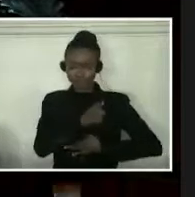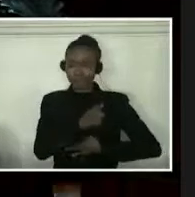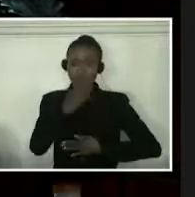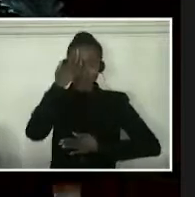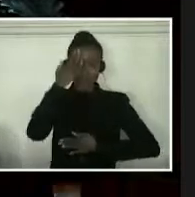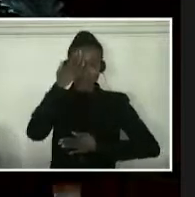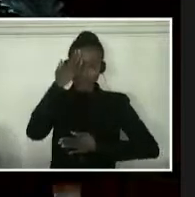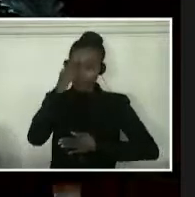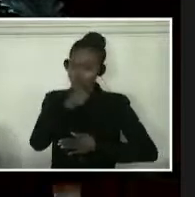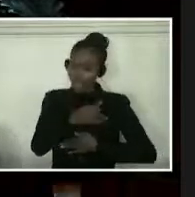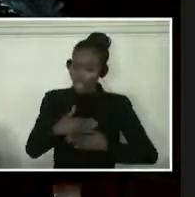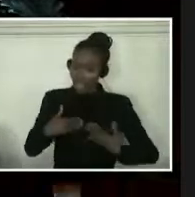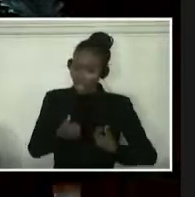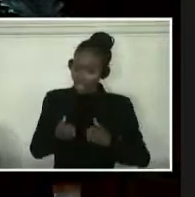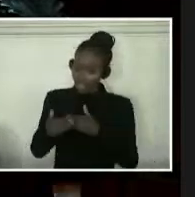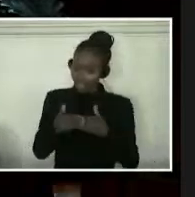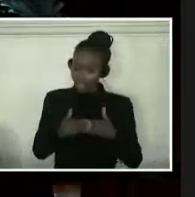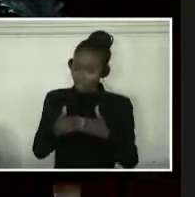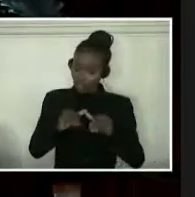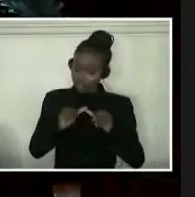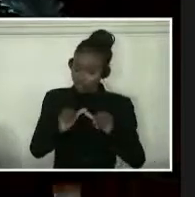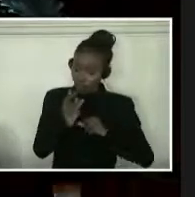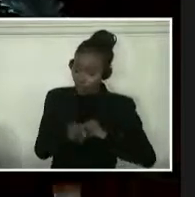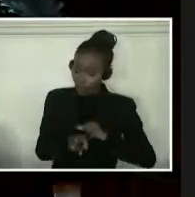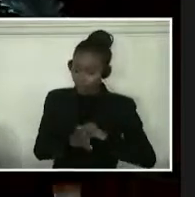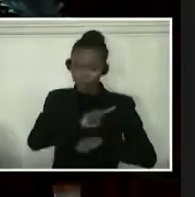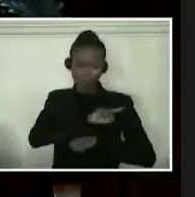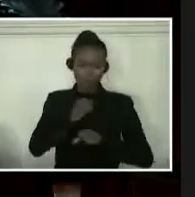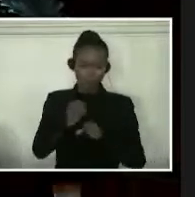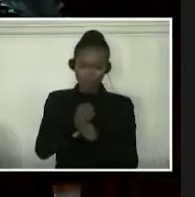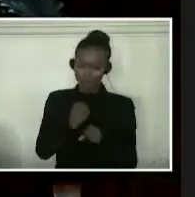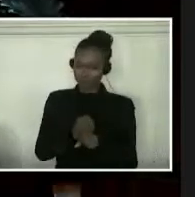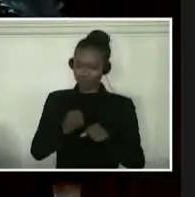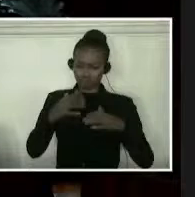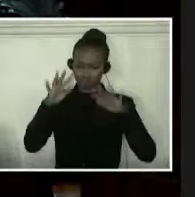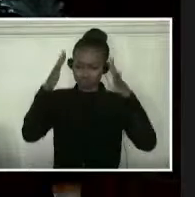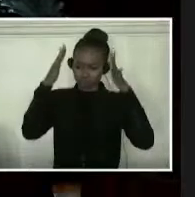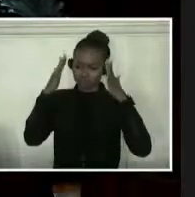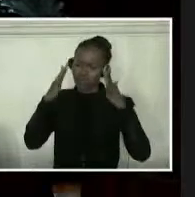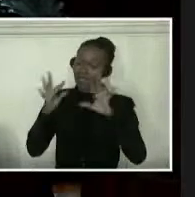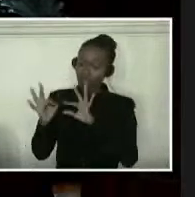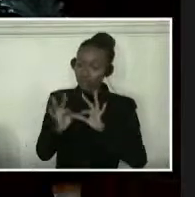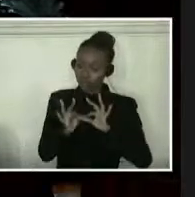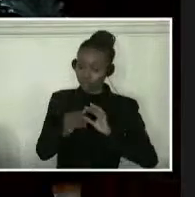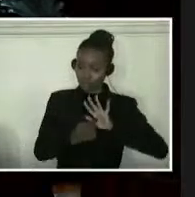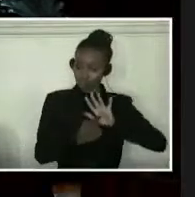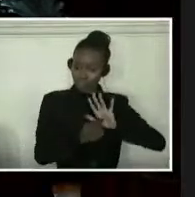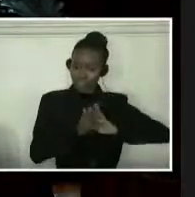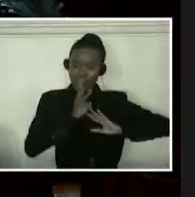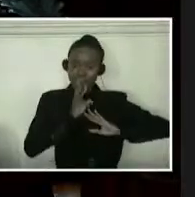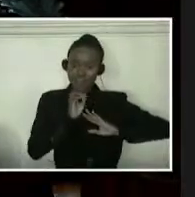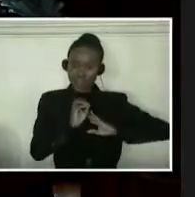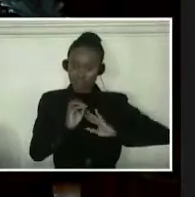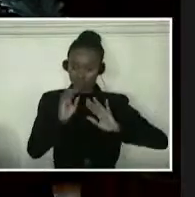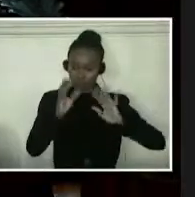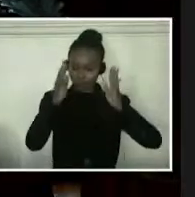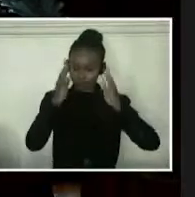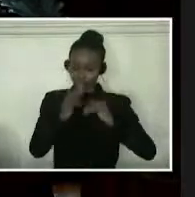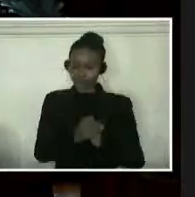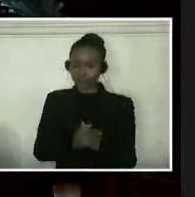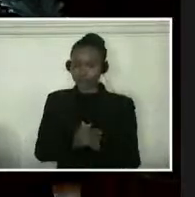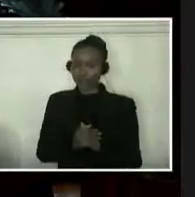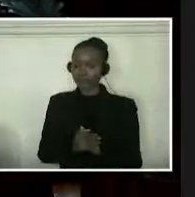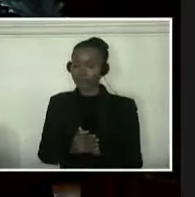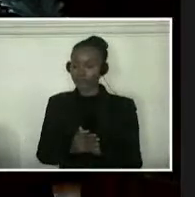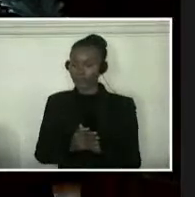care as well as go to see implemented impellers are very committed i want to speak to the rate of syphilis in